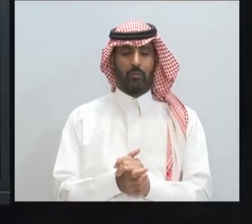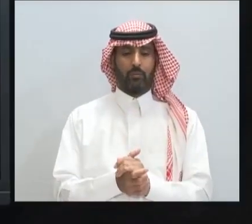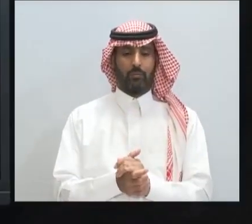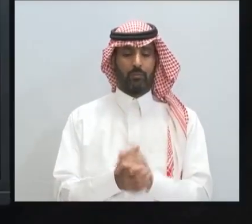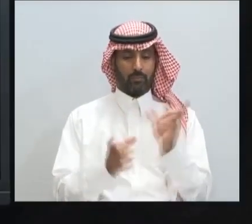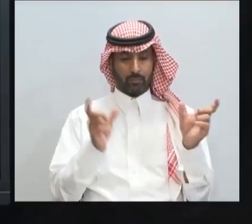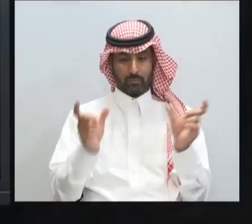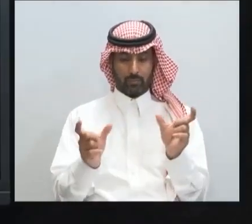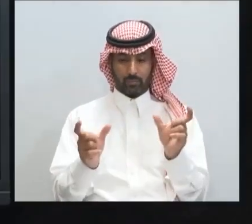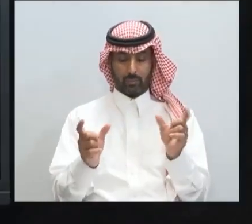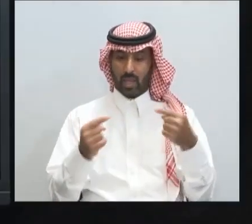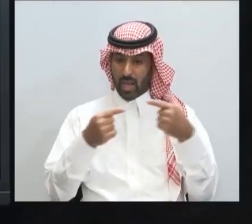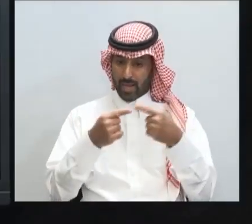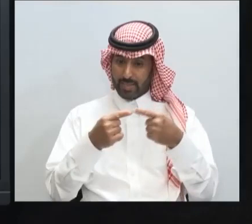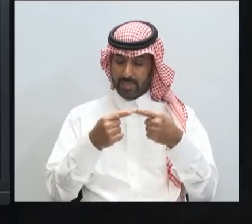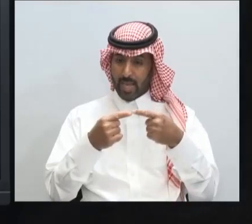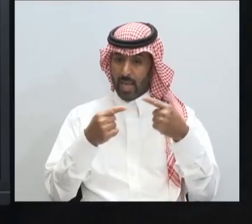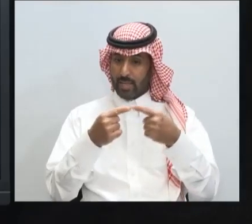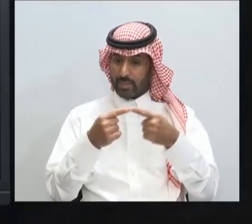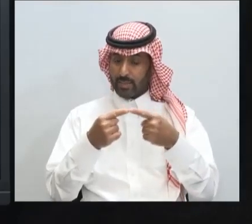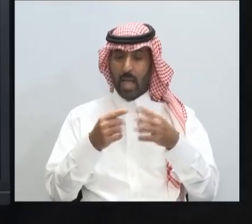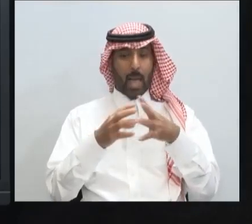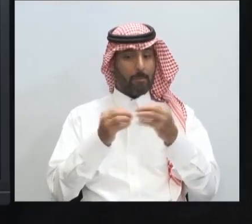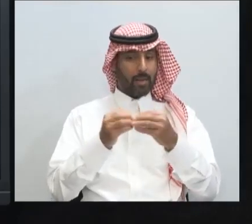untreatable, do you know what they mean?